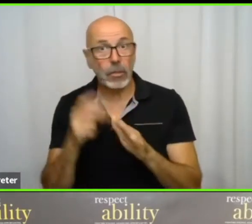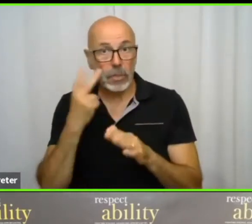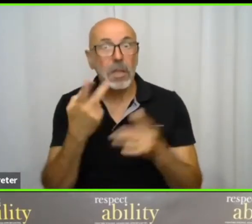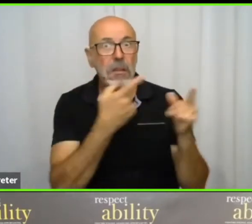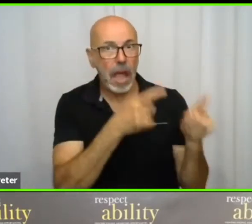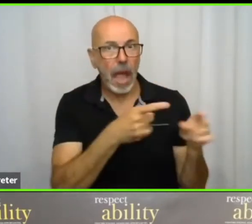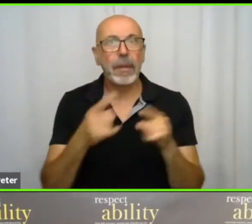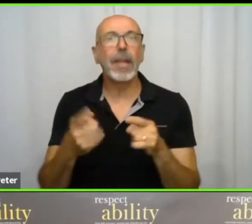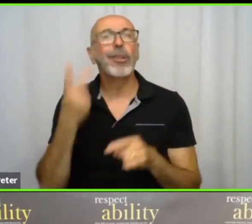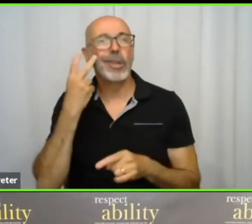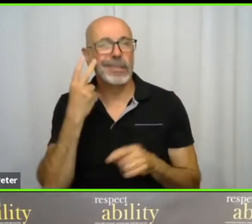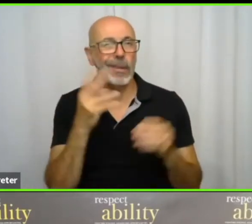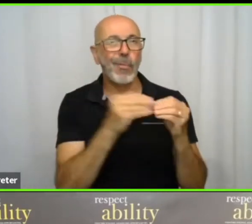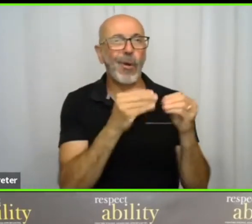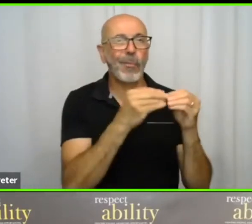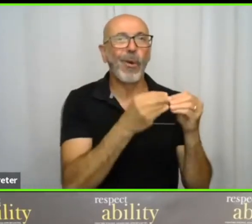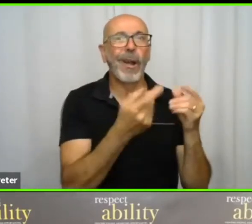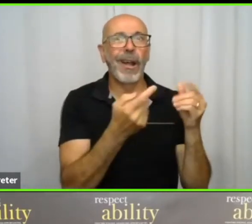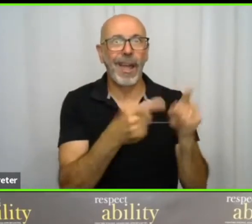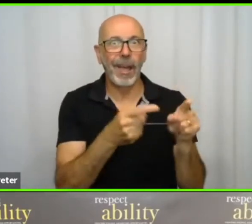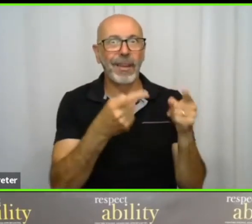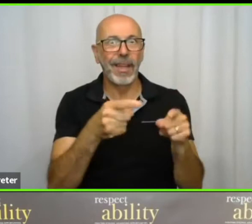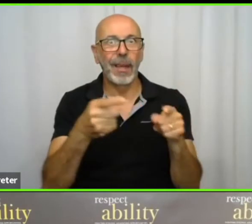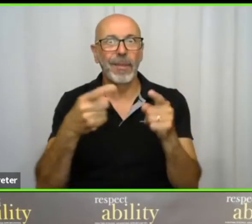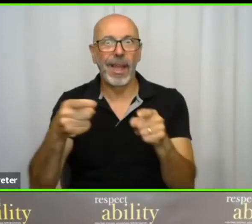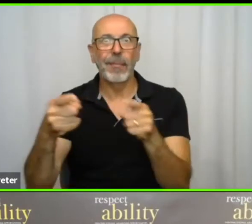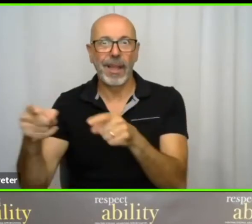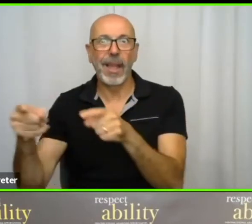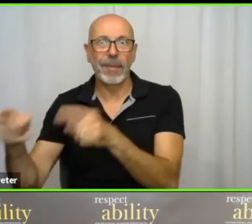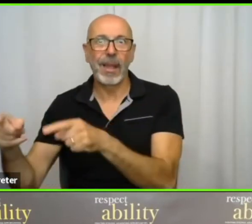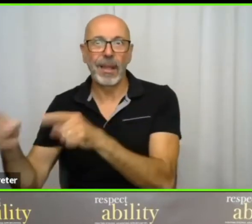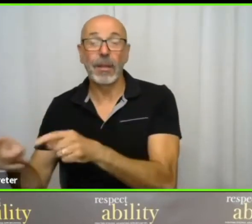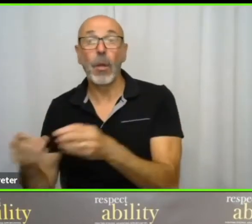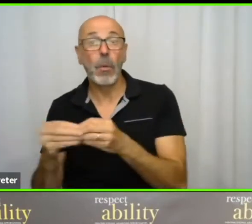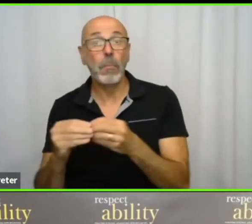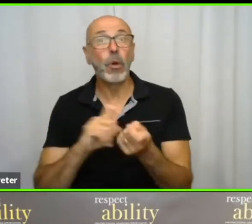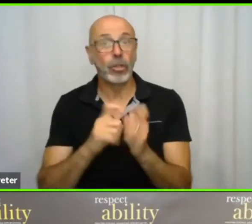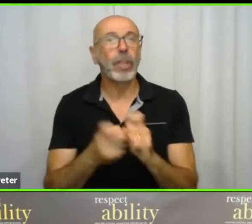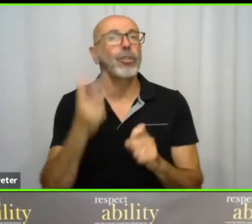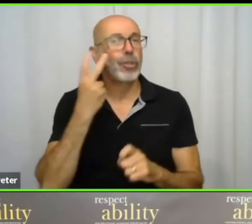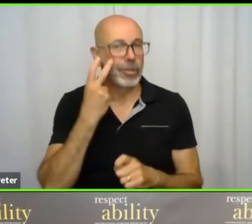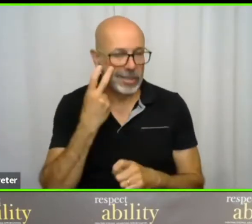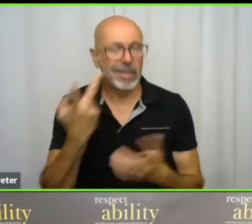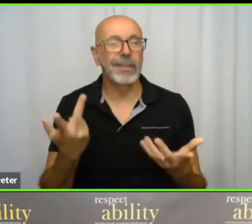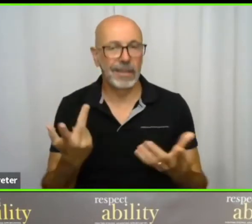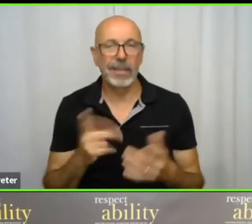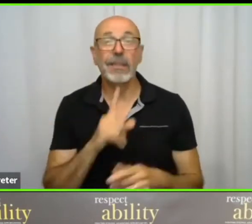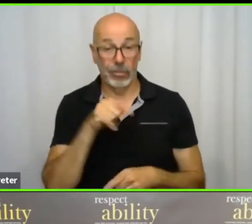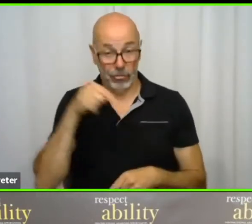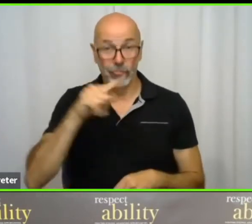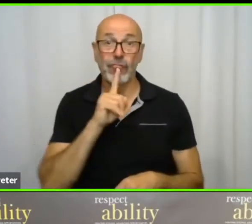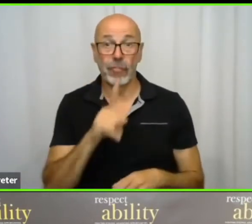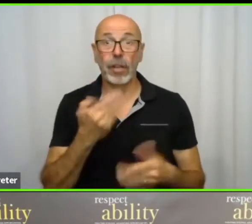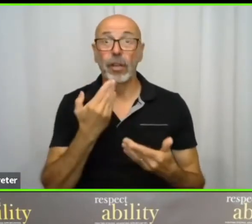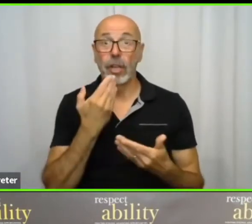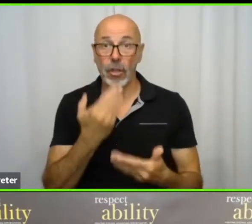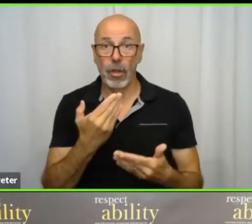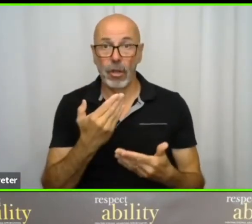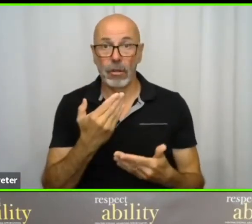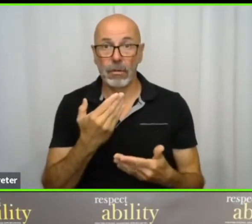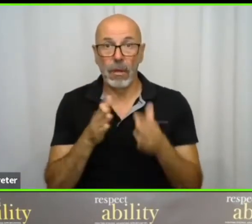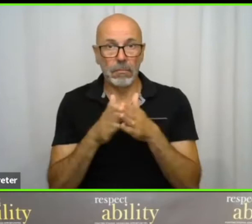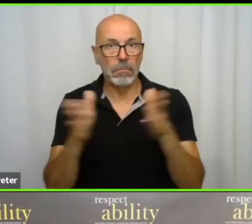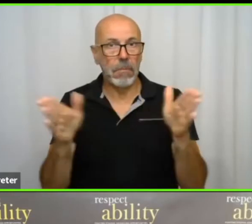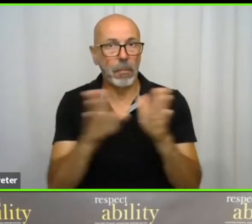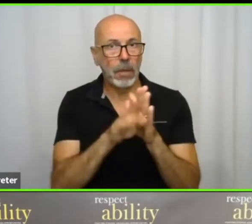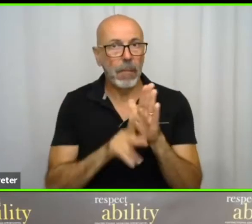that we get to come on board to make changes, everybody is going to start seeing that this is really good public policy to let